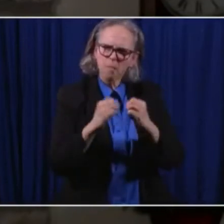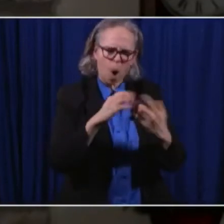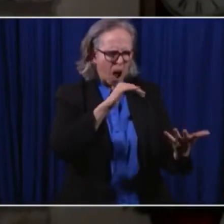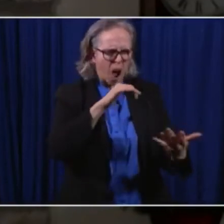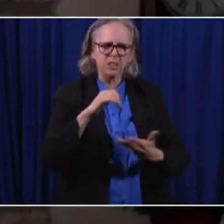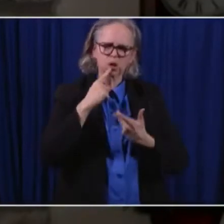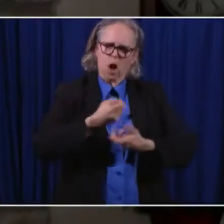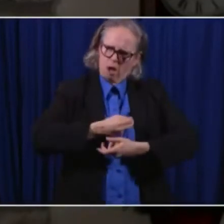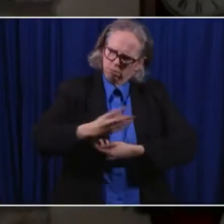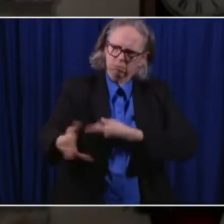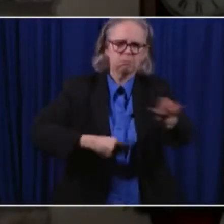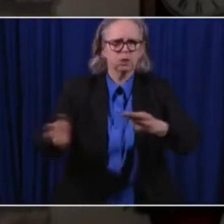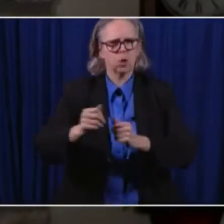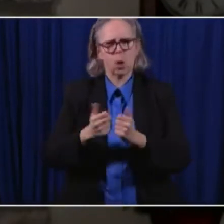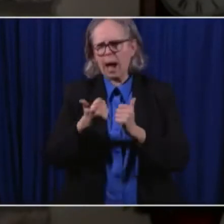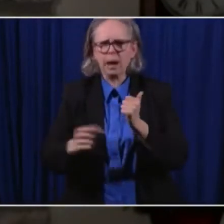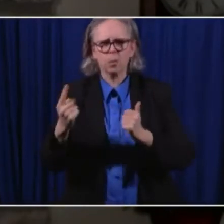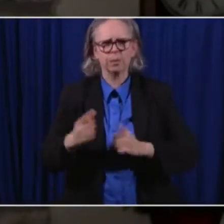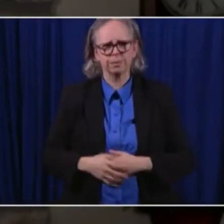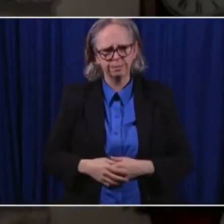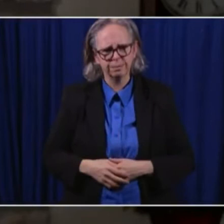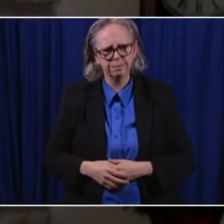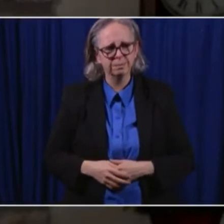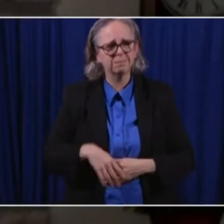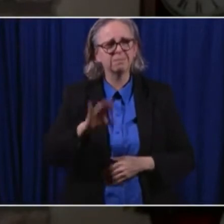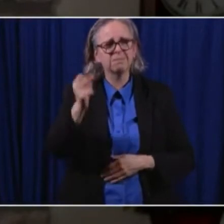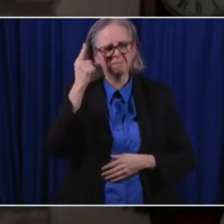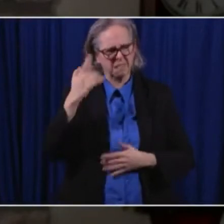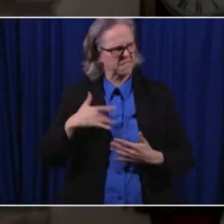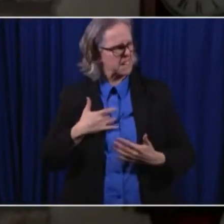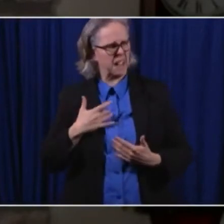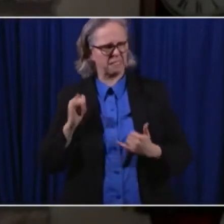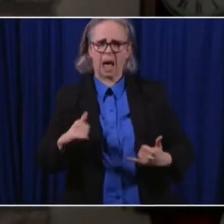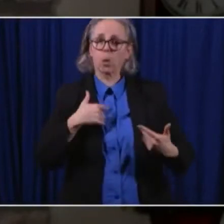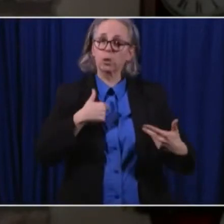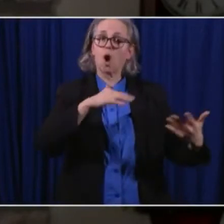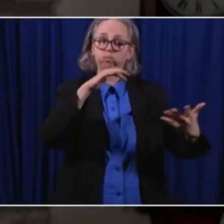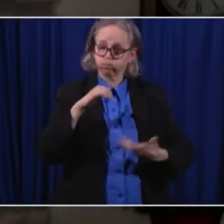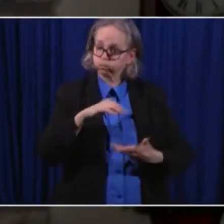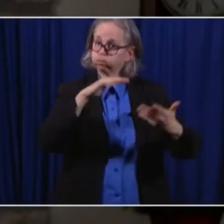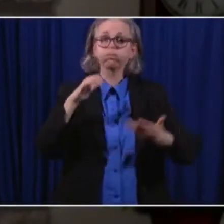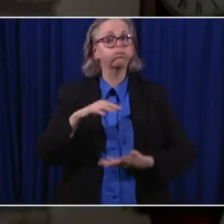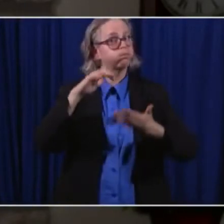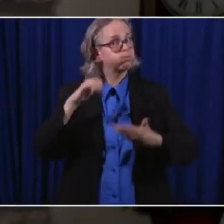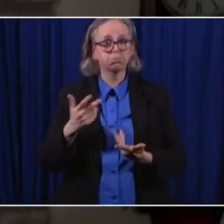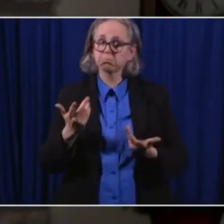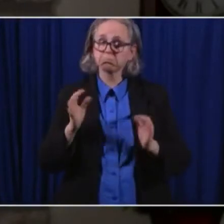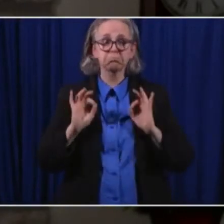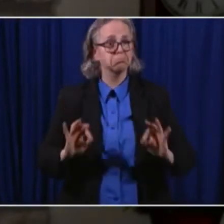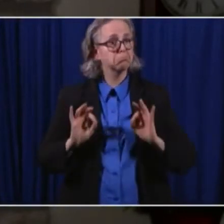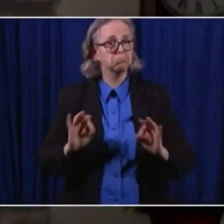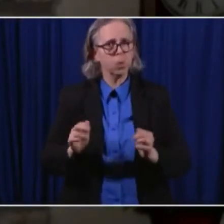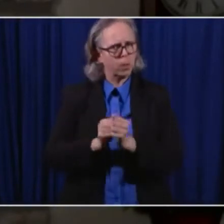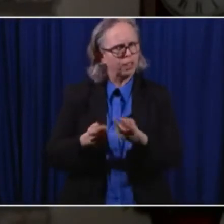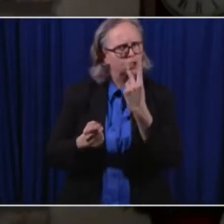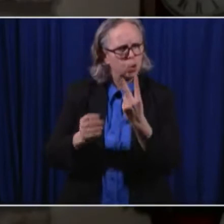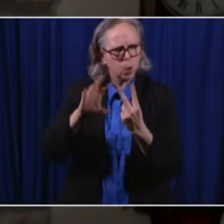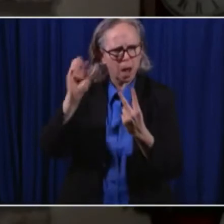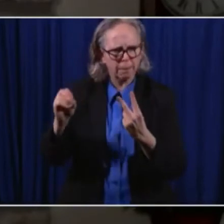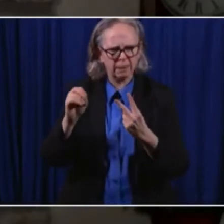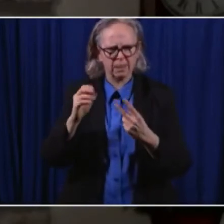be a steady stream, and I hope it's a stream that will, there'll be more than just the 2 streams. I hope there'll be many streams, or 3 or 4 or